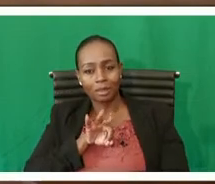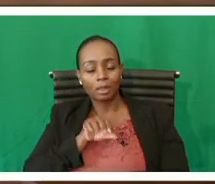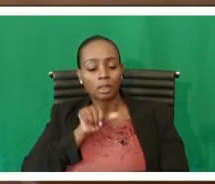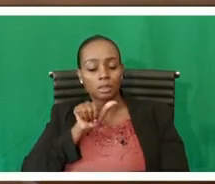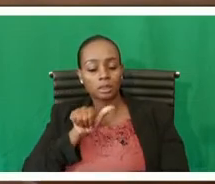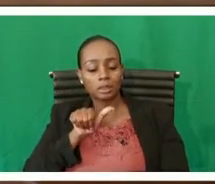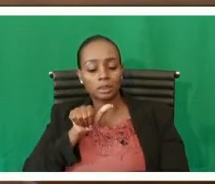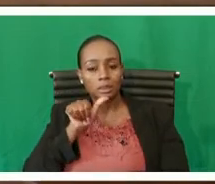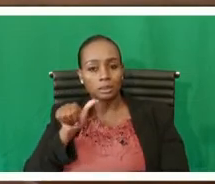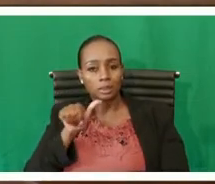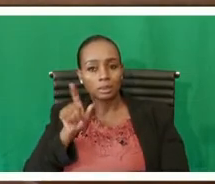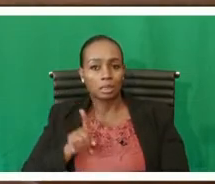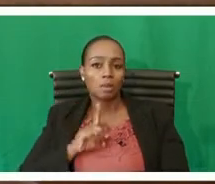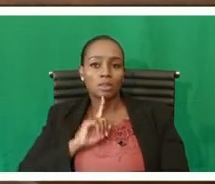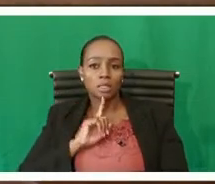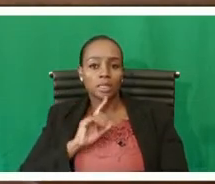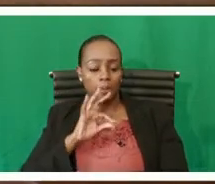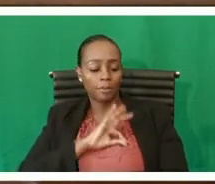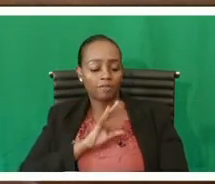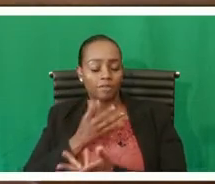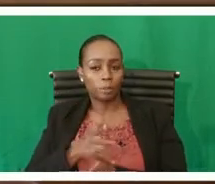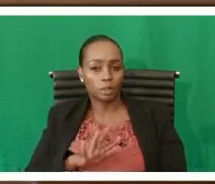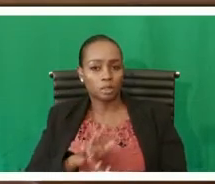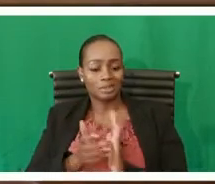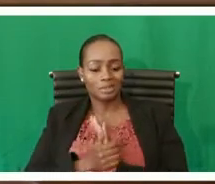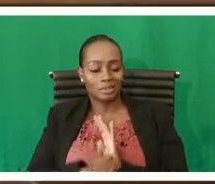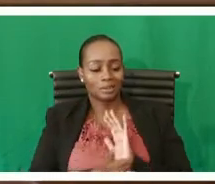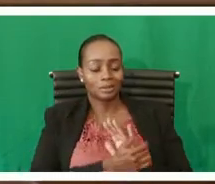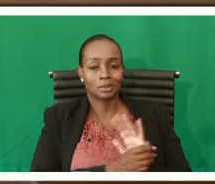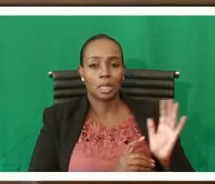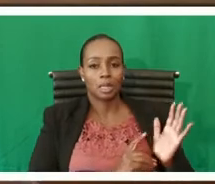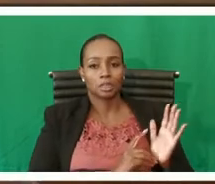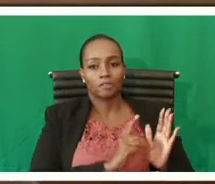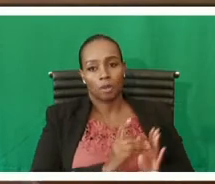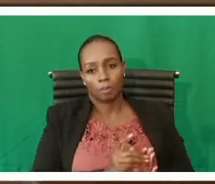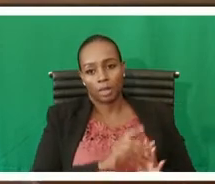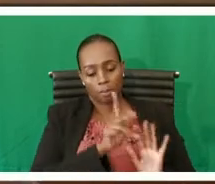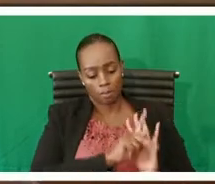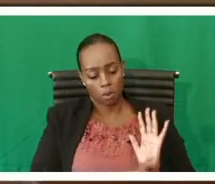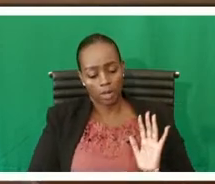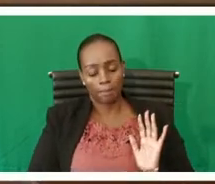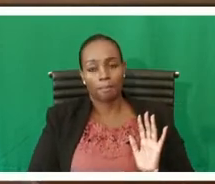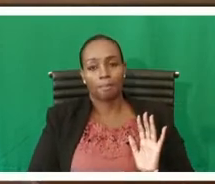3,067 learners benefited from the different skill development programs at a cost of